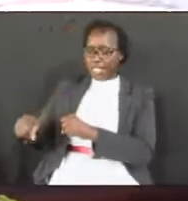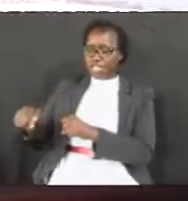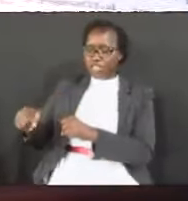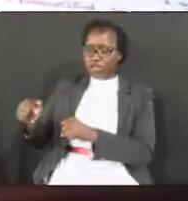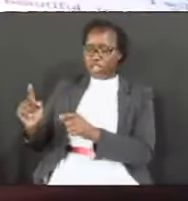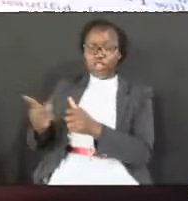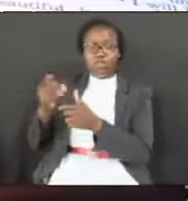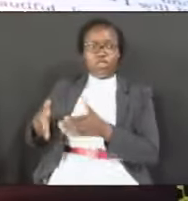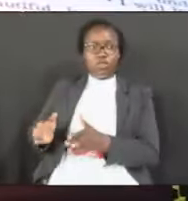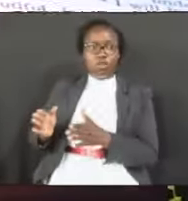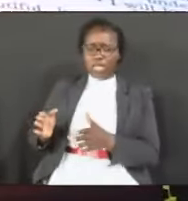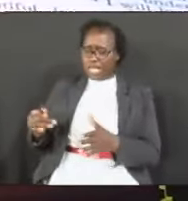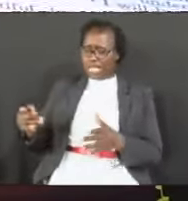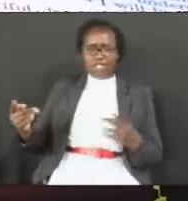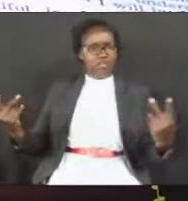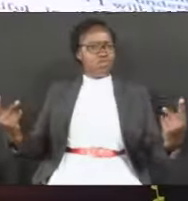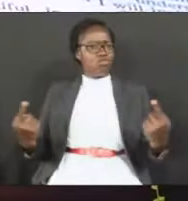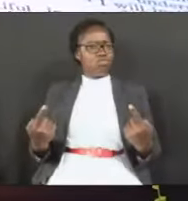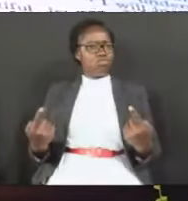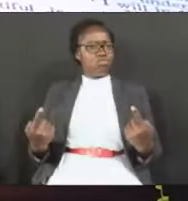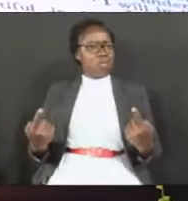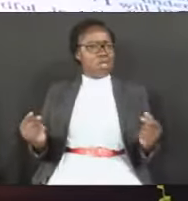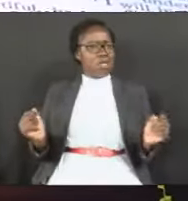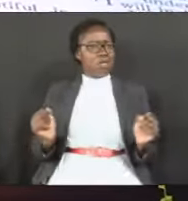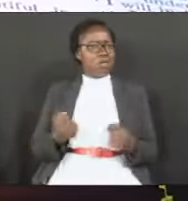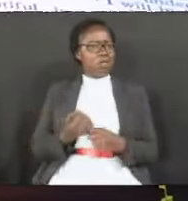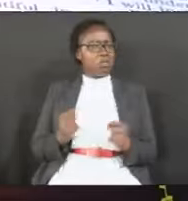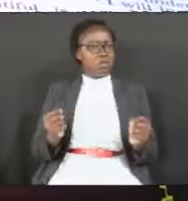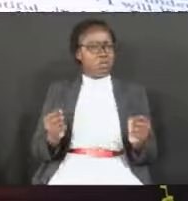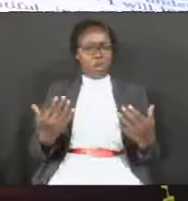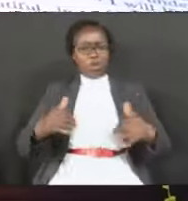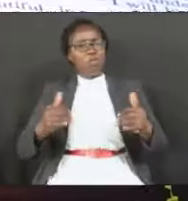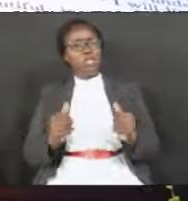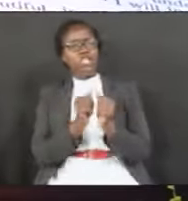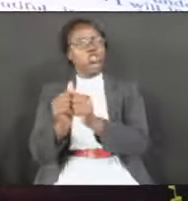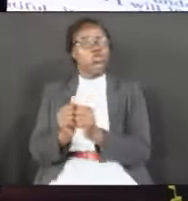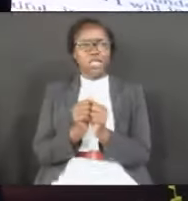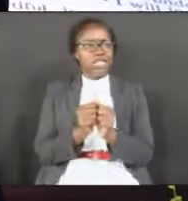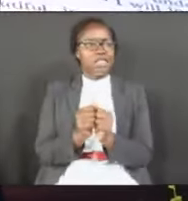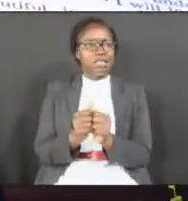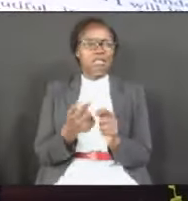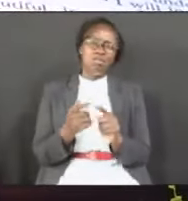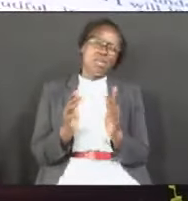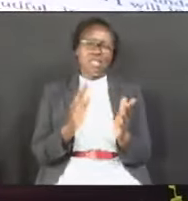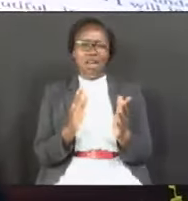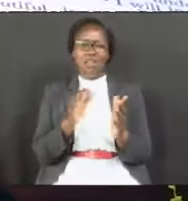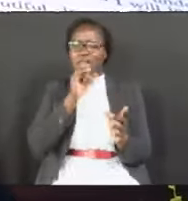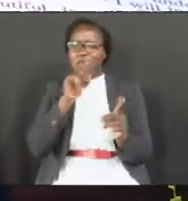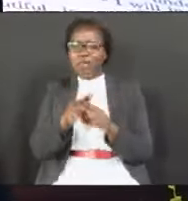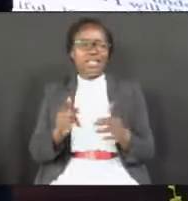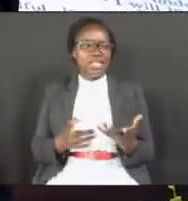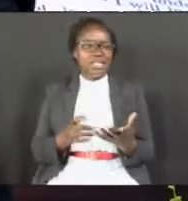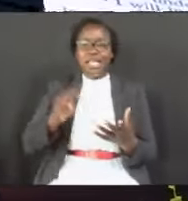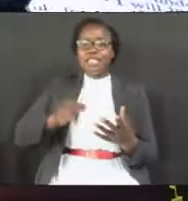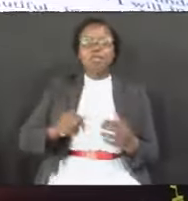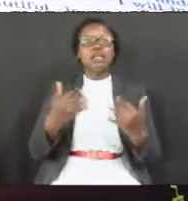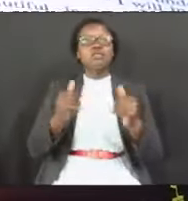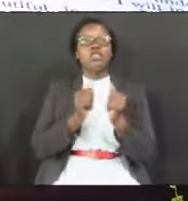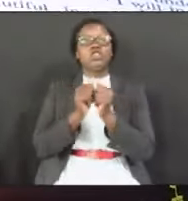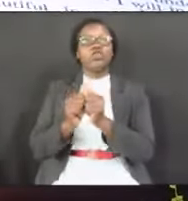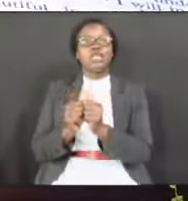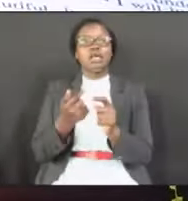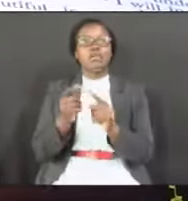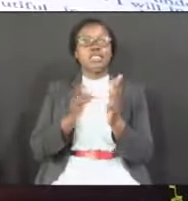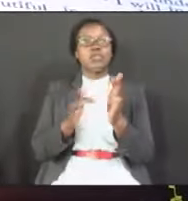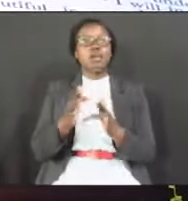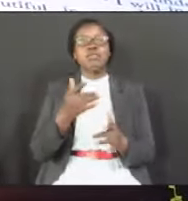So these are two people who may not have very bonded games to play. But somehow because they are siblings, they are playing together. But the Bible